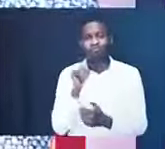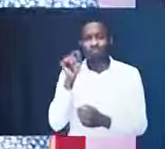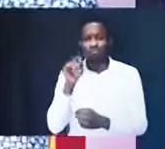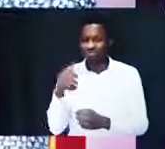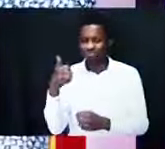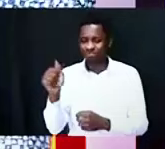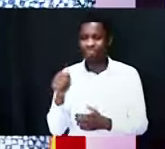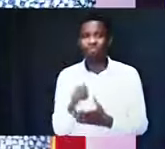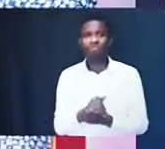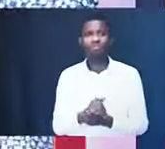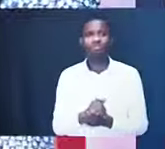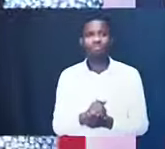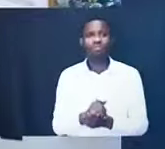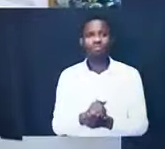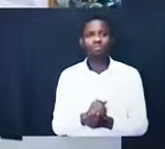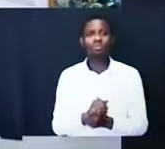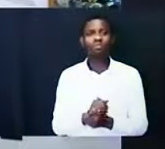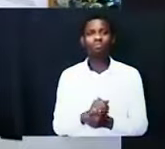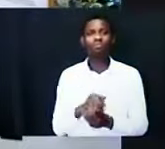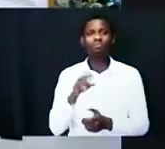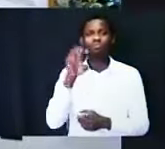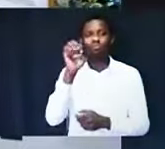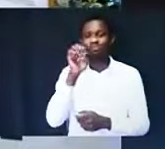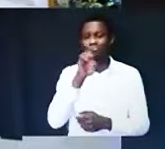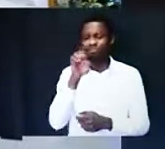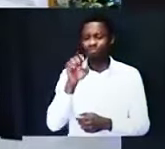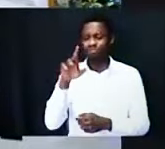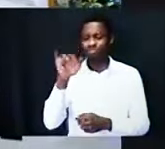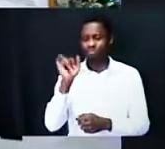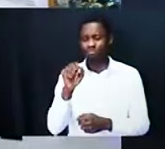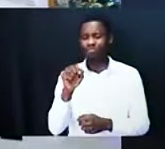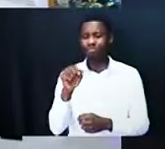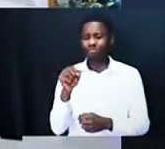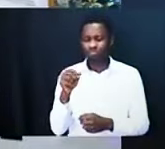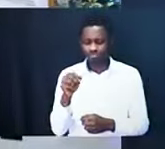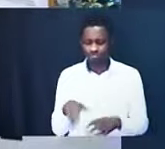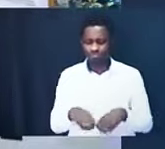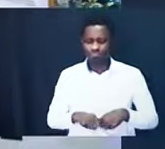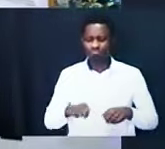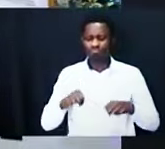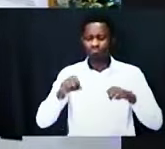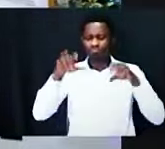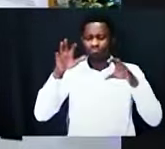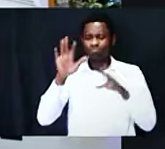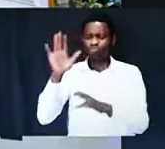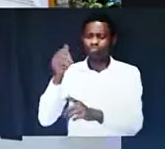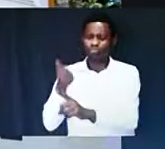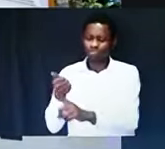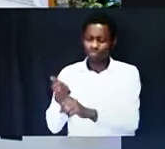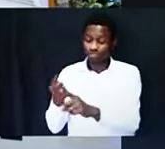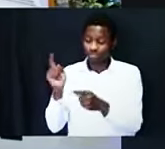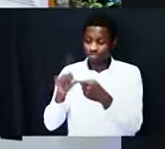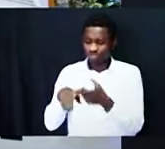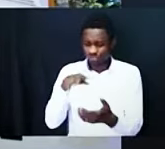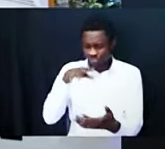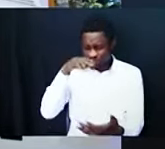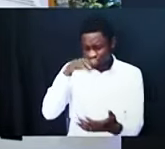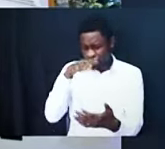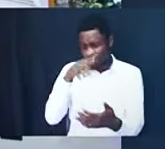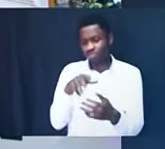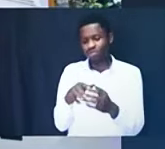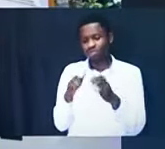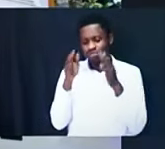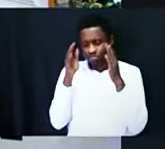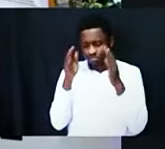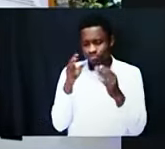For Ezra had devoted himself to the study and observance of the law of the Lord and